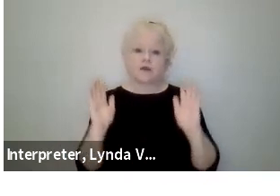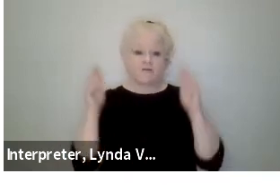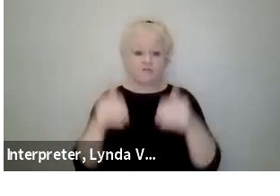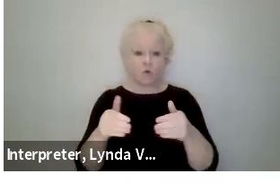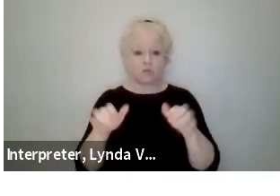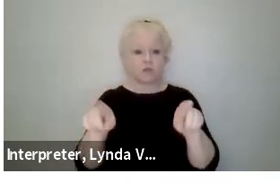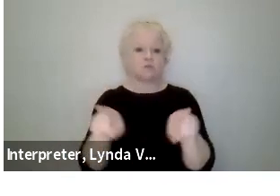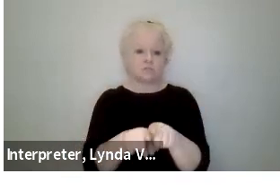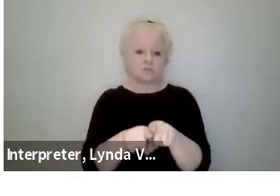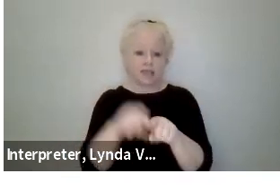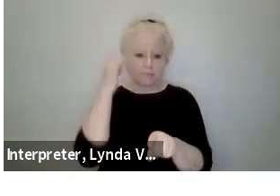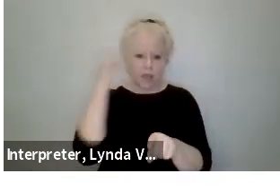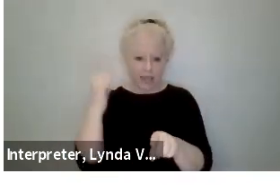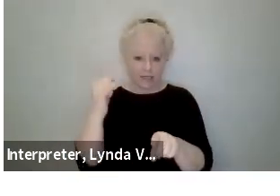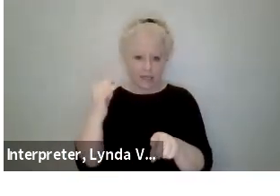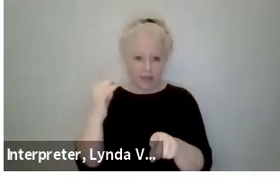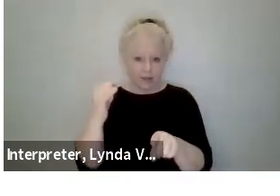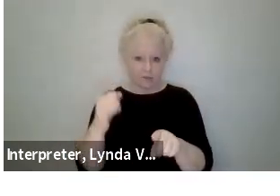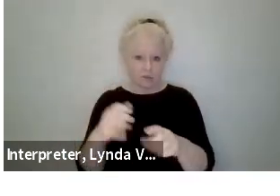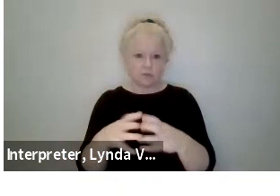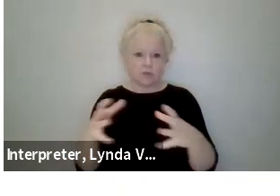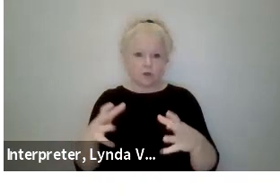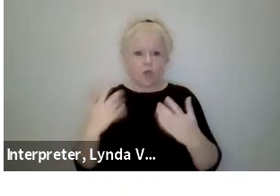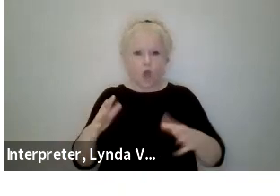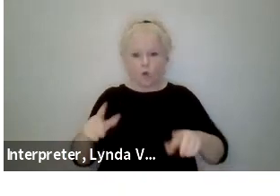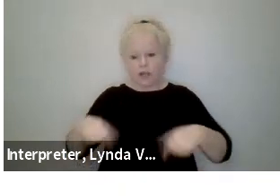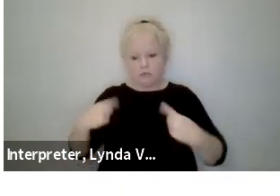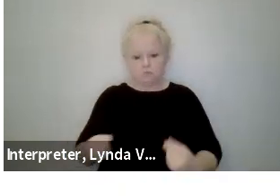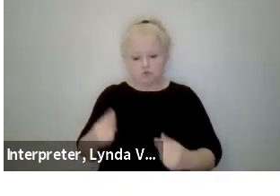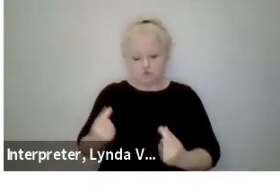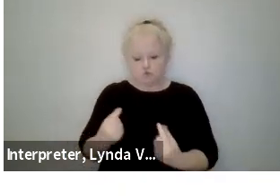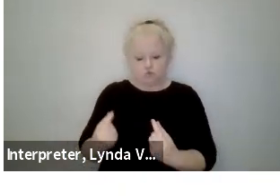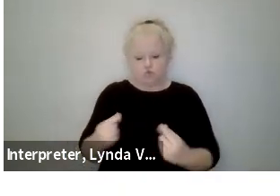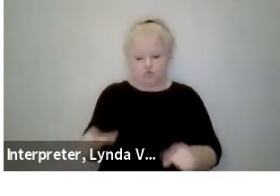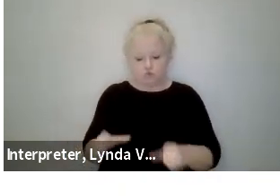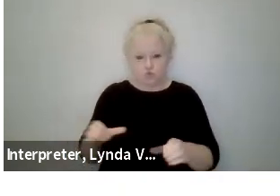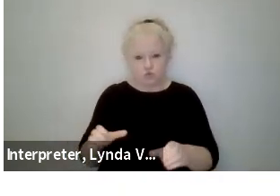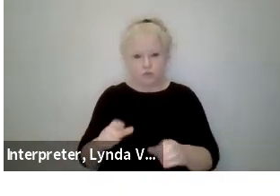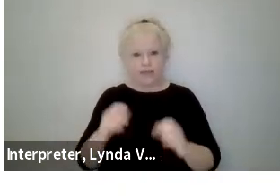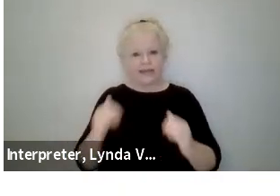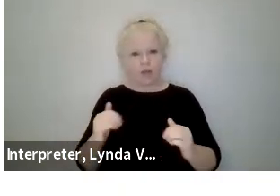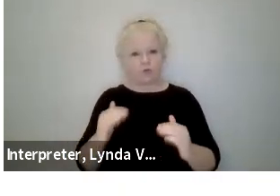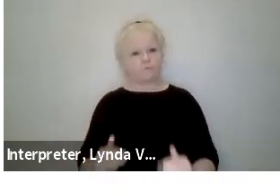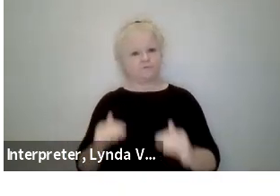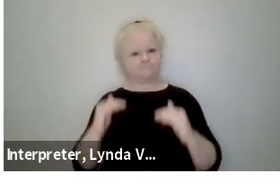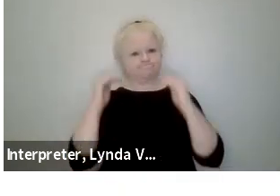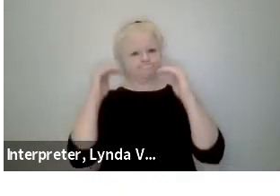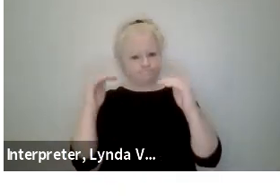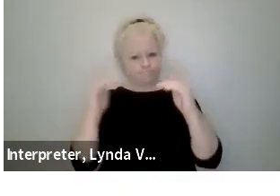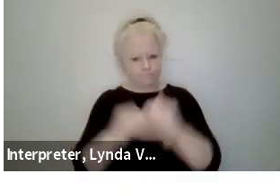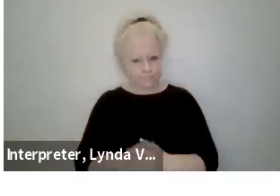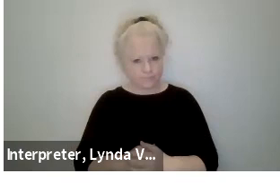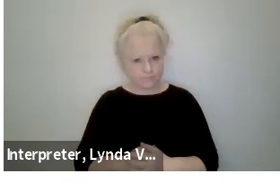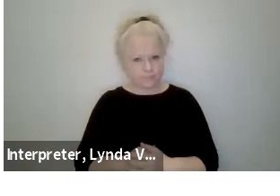a continuation and expansion of things that we're already doing, but taking them to the next level and learning from